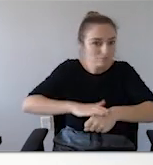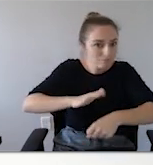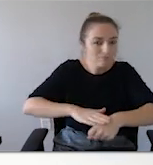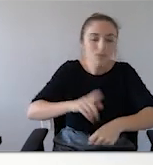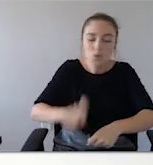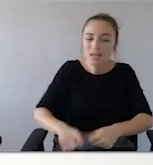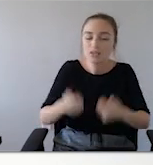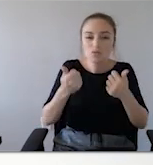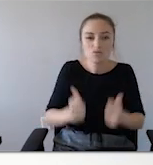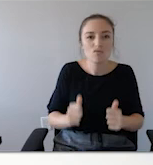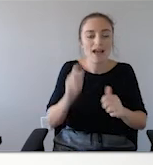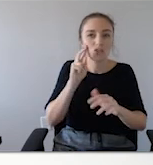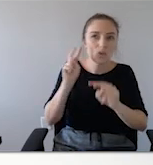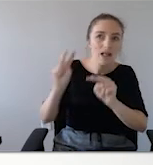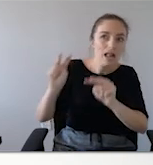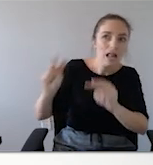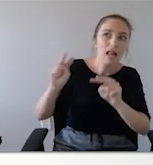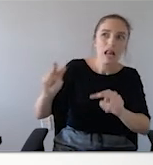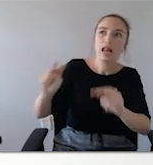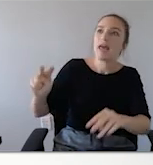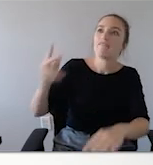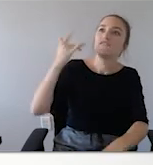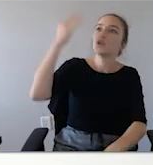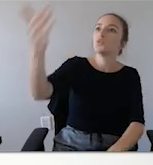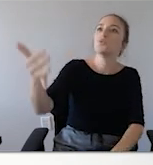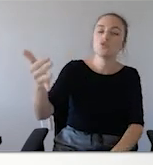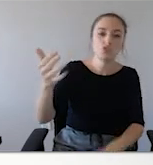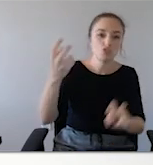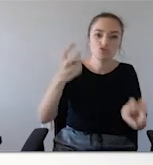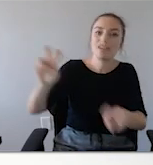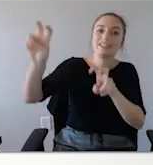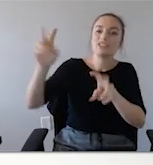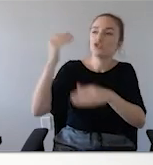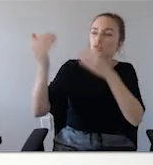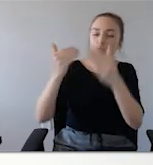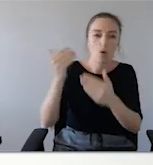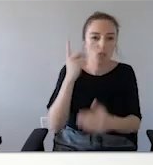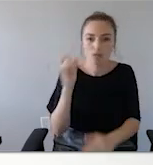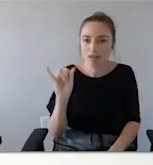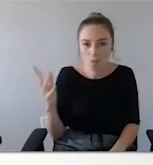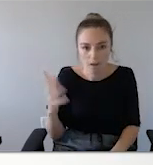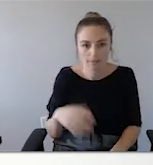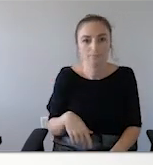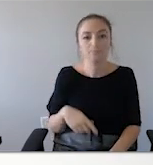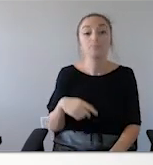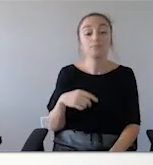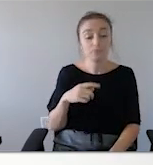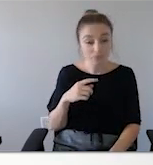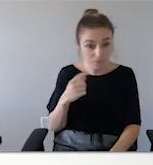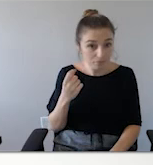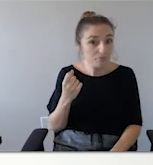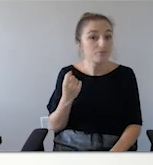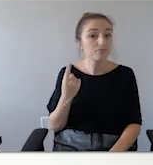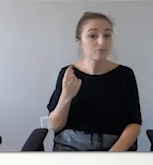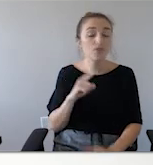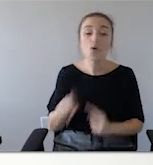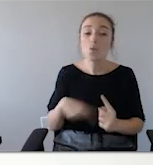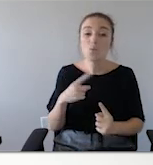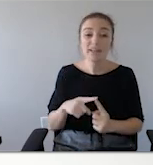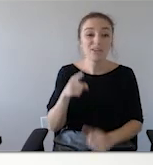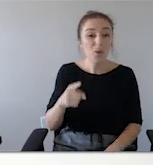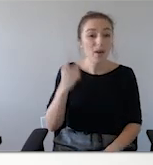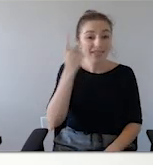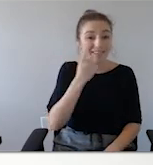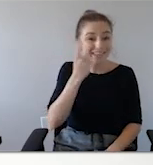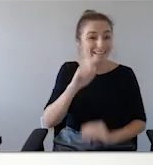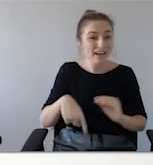question, when you have a transition IEP, you have to be talking about post-secondary goals, which is